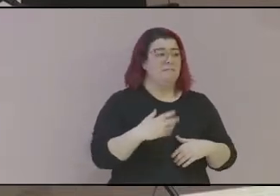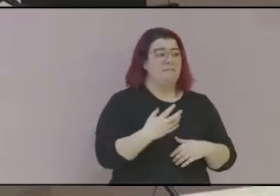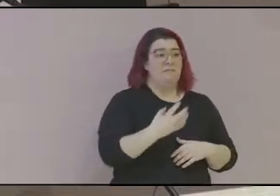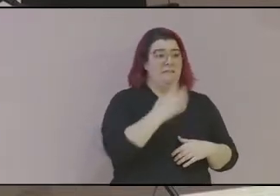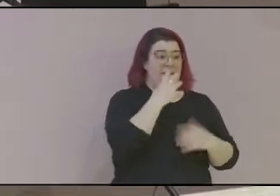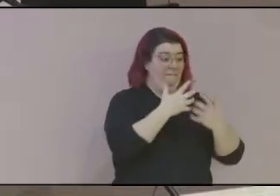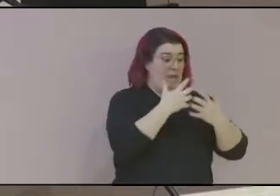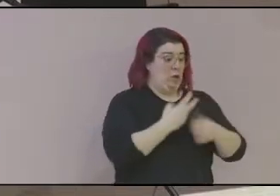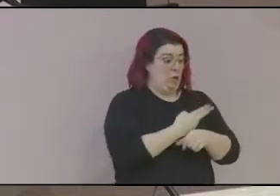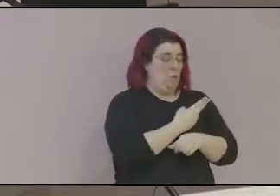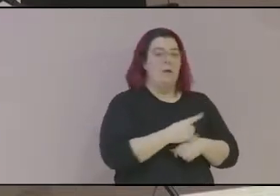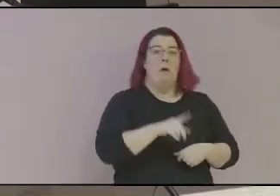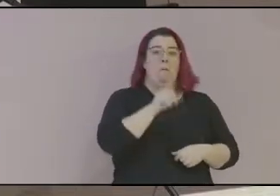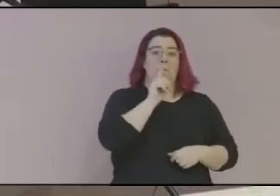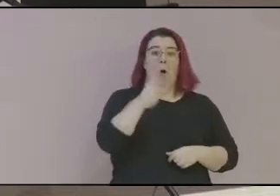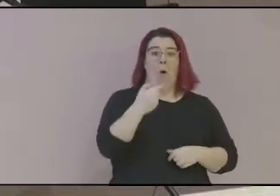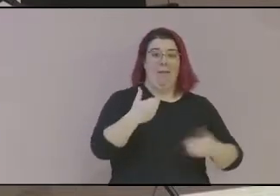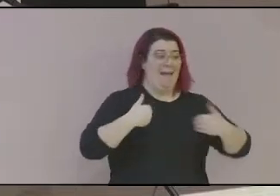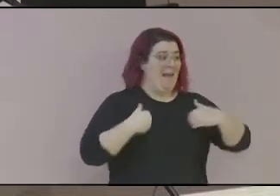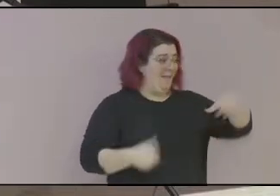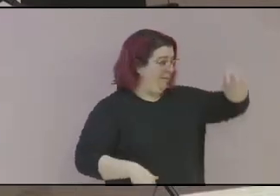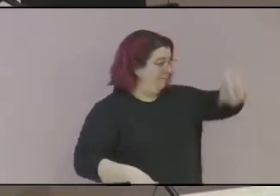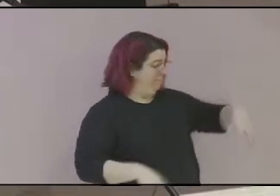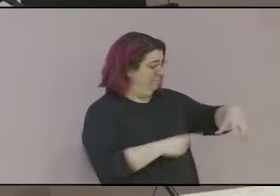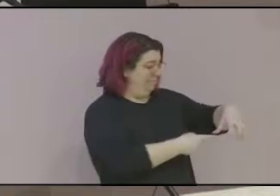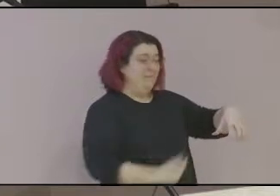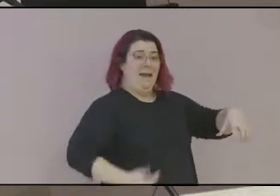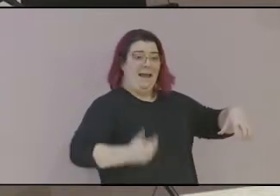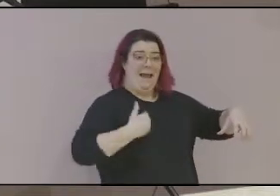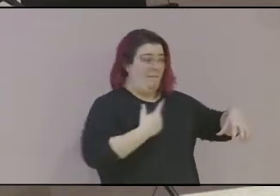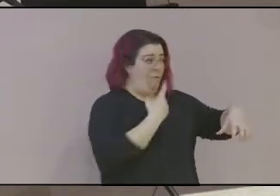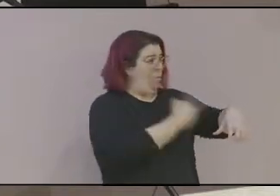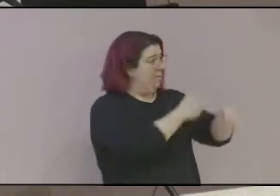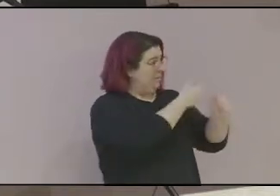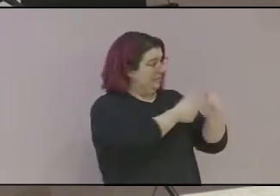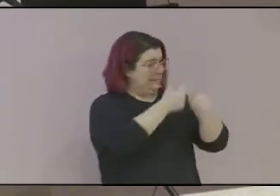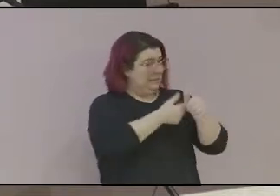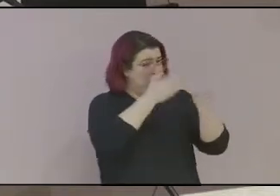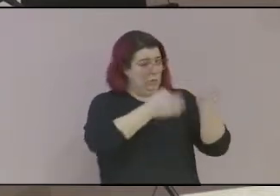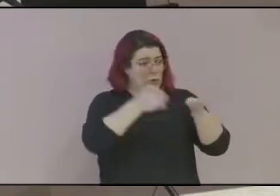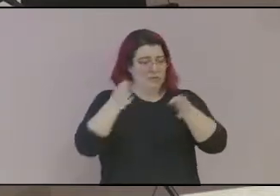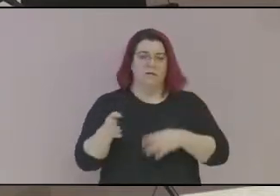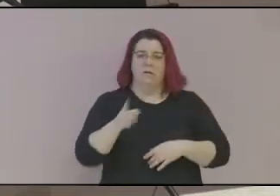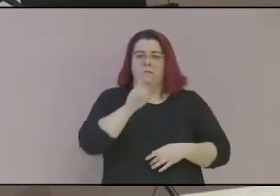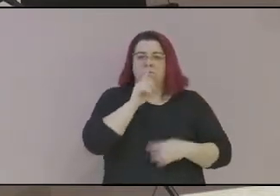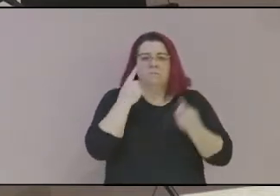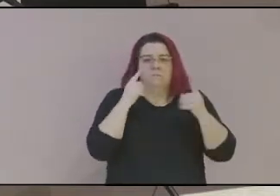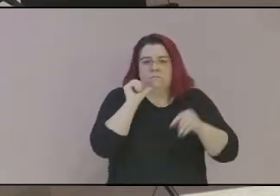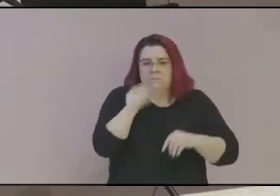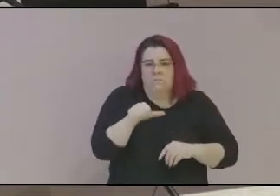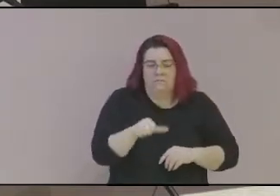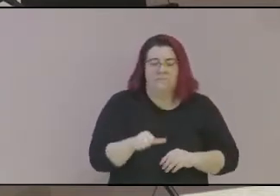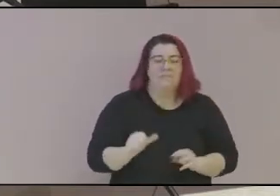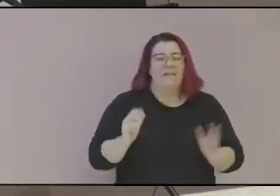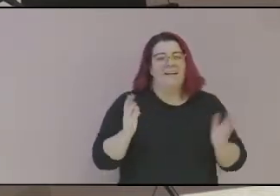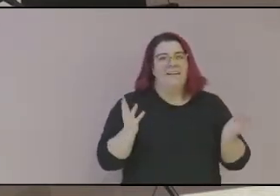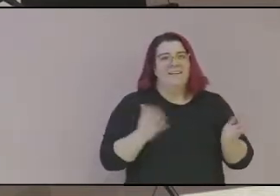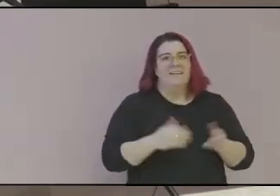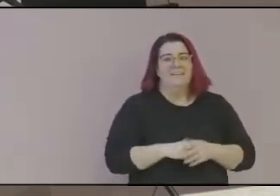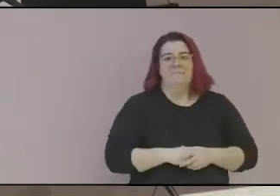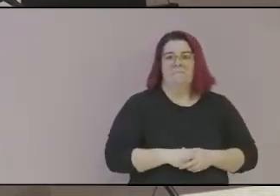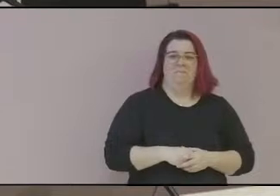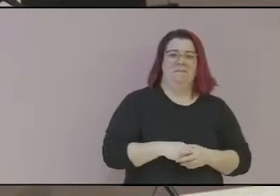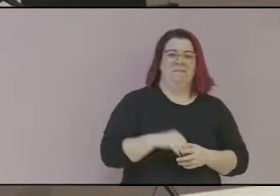alone. You just simply can't stockpile one ventilator per citizen and have that work. First off, what is